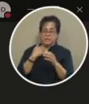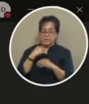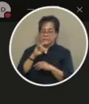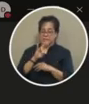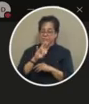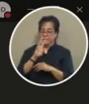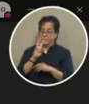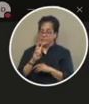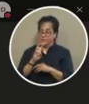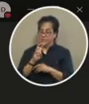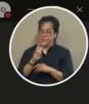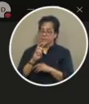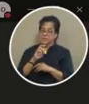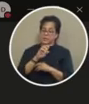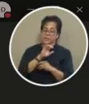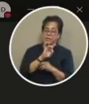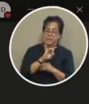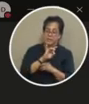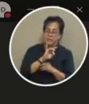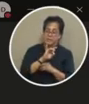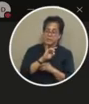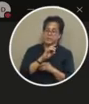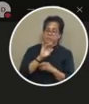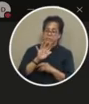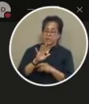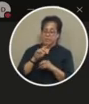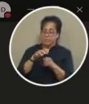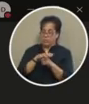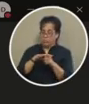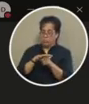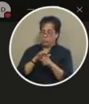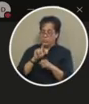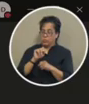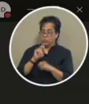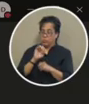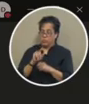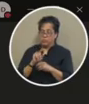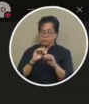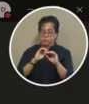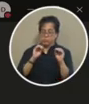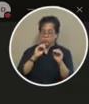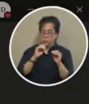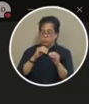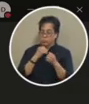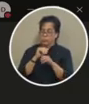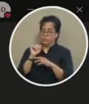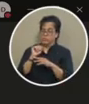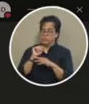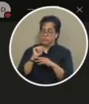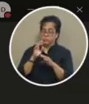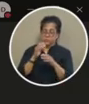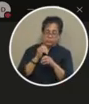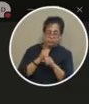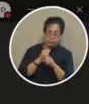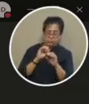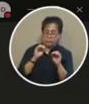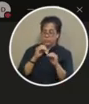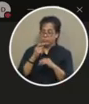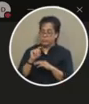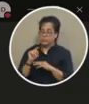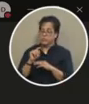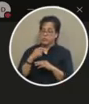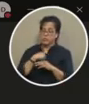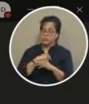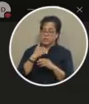76 views, 8 bids were received, 5 being local vendors. No protest was received, and we are recommending to award